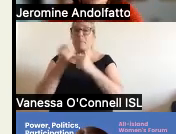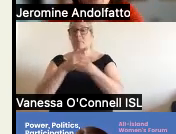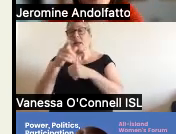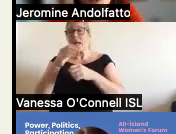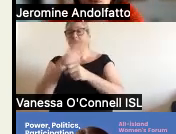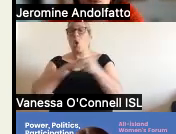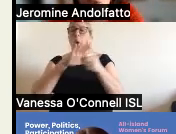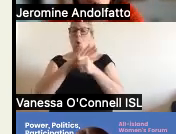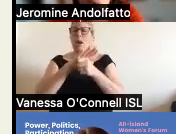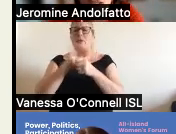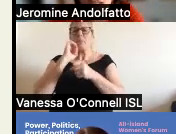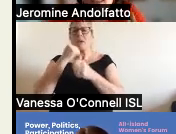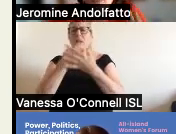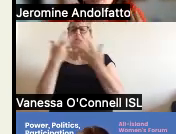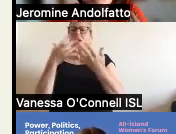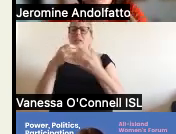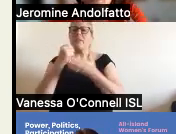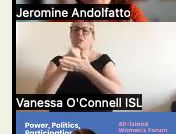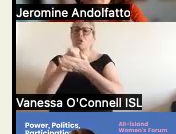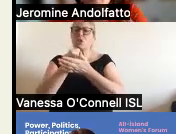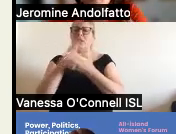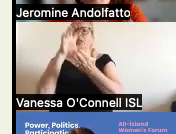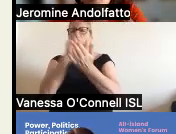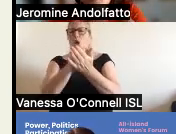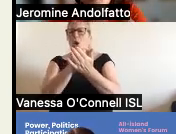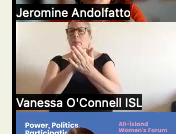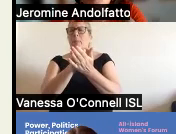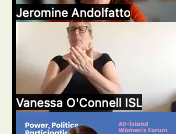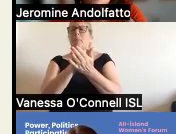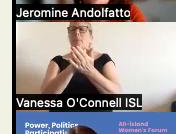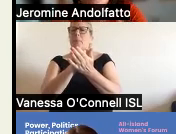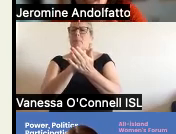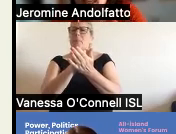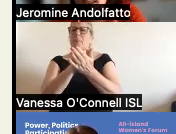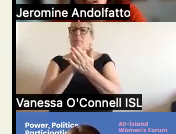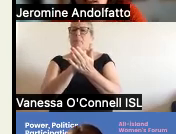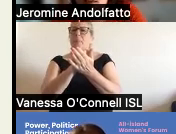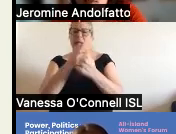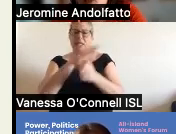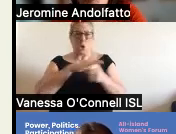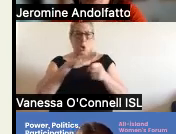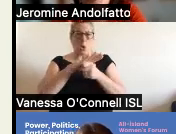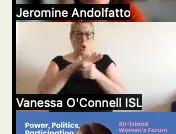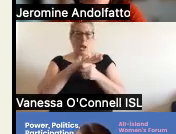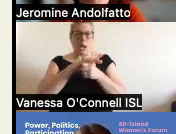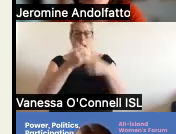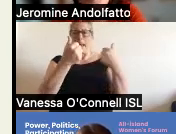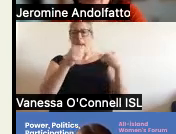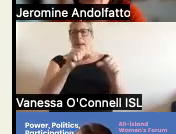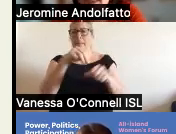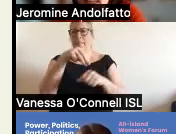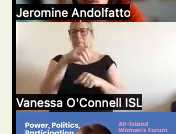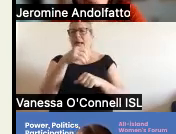lot of study observes too that it's local mandates for women that